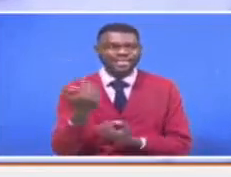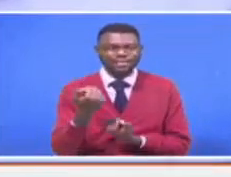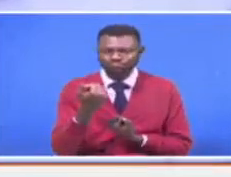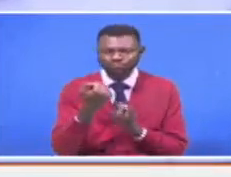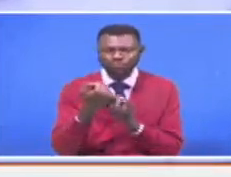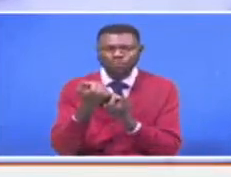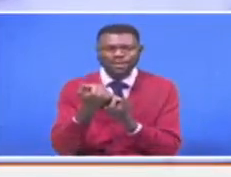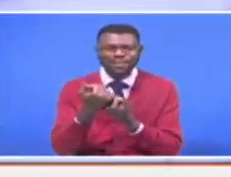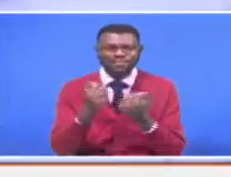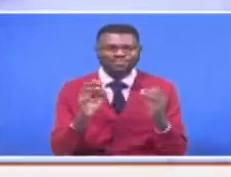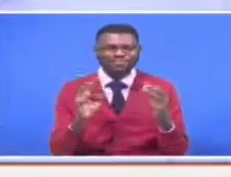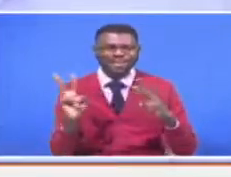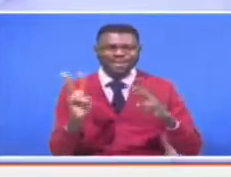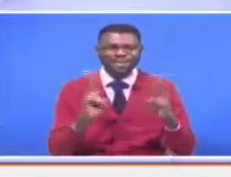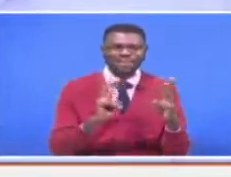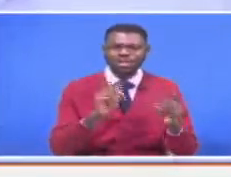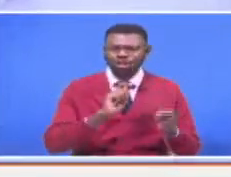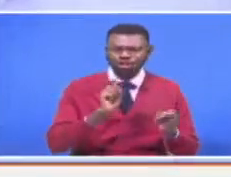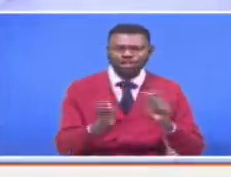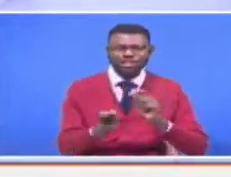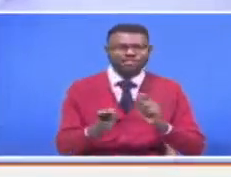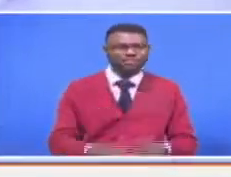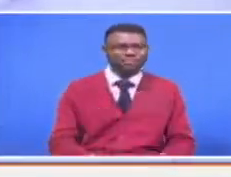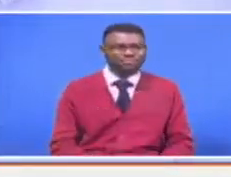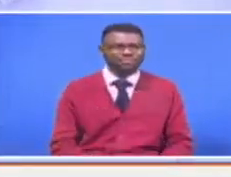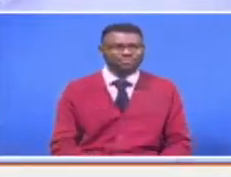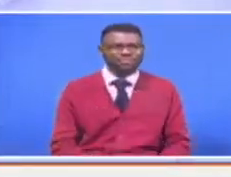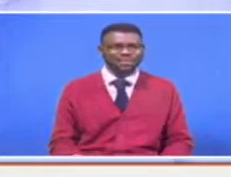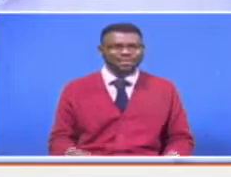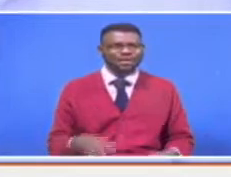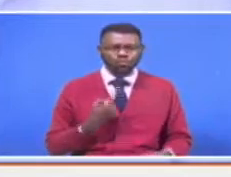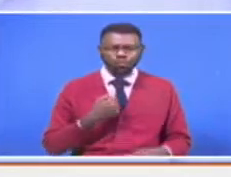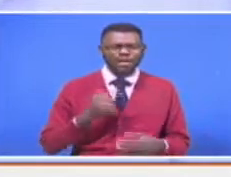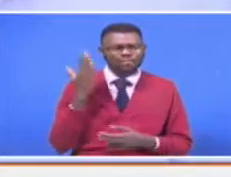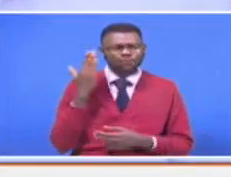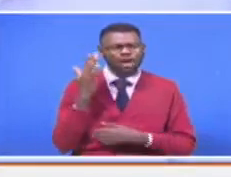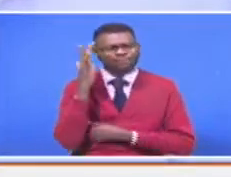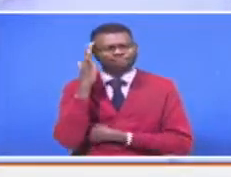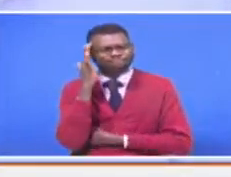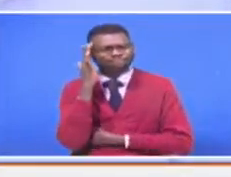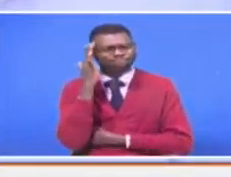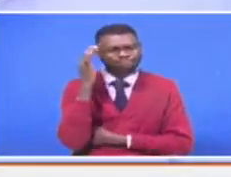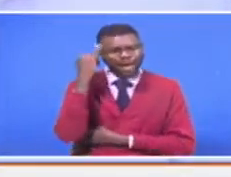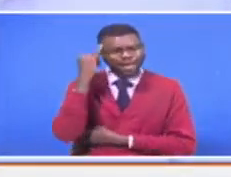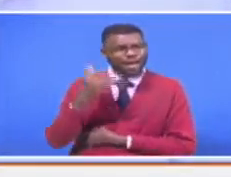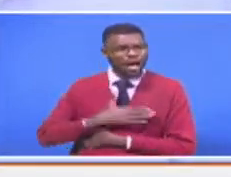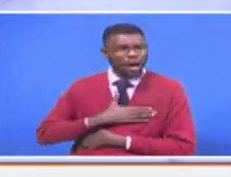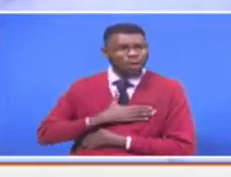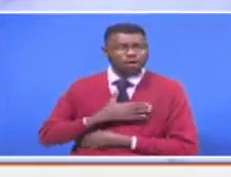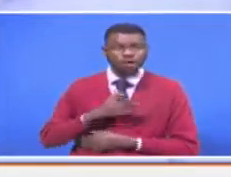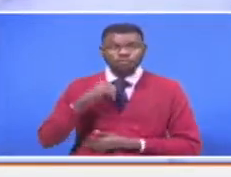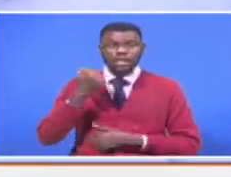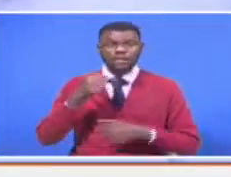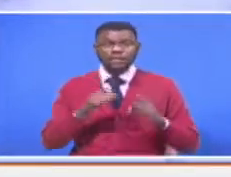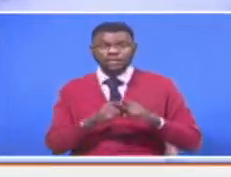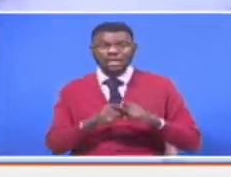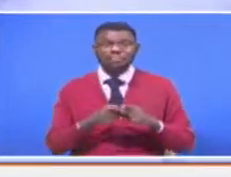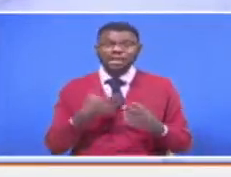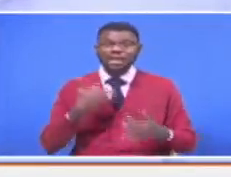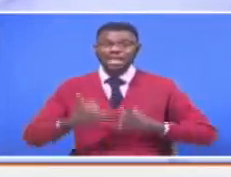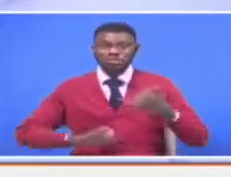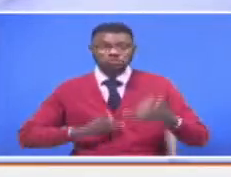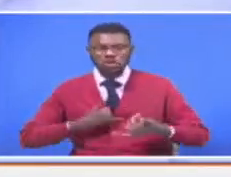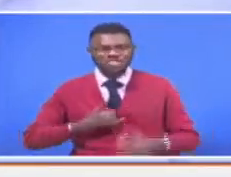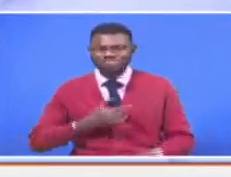of climate change. So it's a thing that of course we thought of it, na si kwamba tu tunafurahia na kwamba tunafanana, but